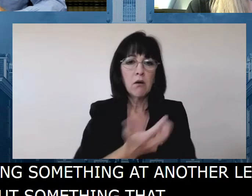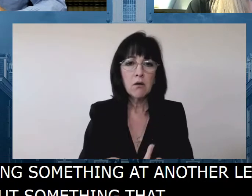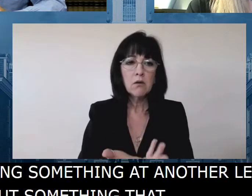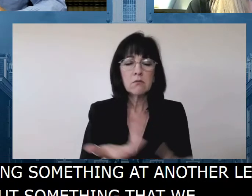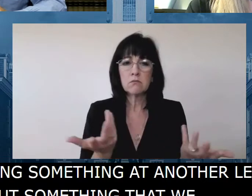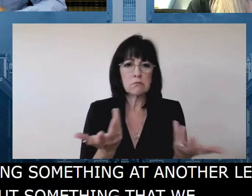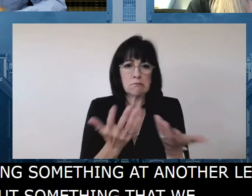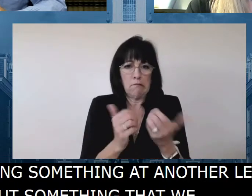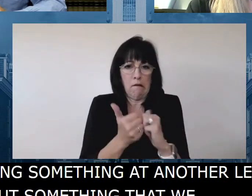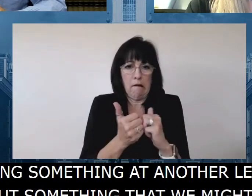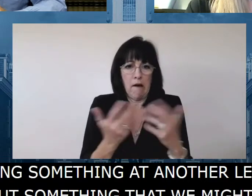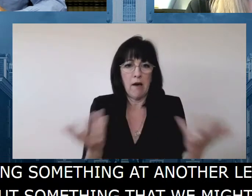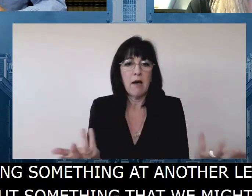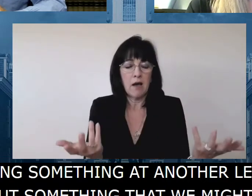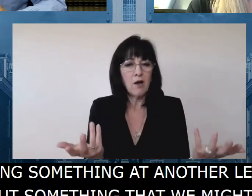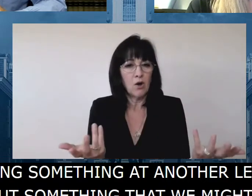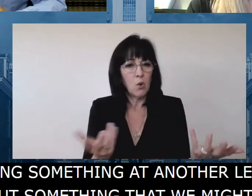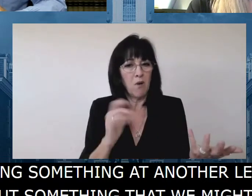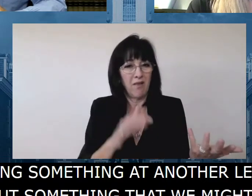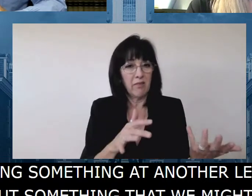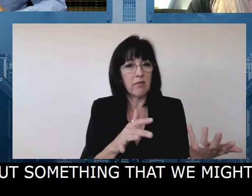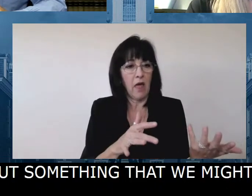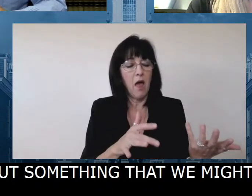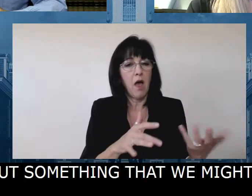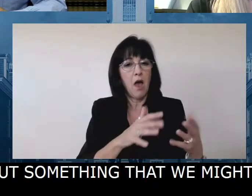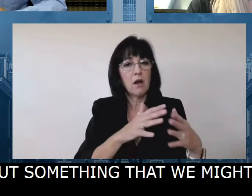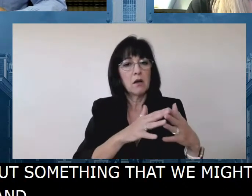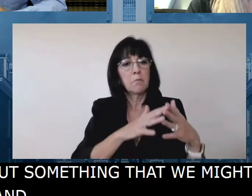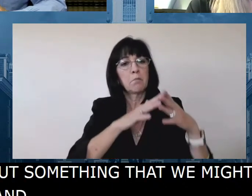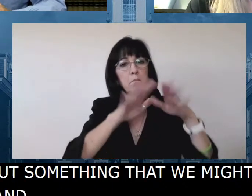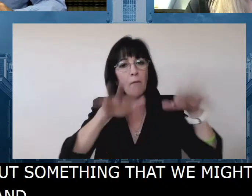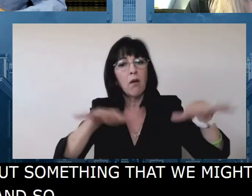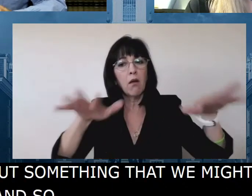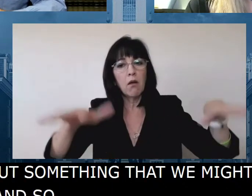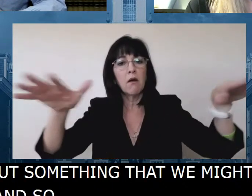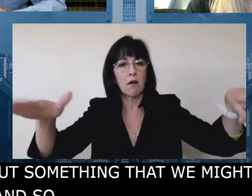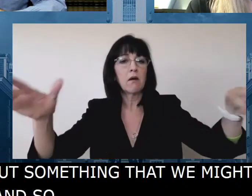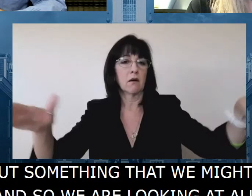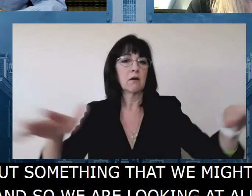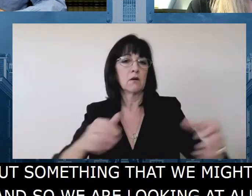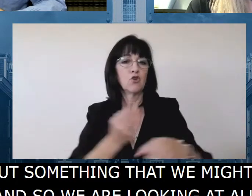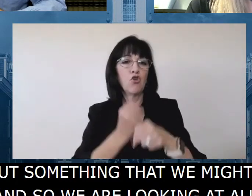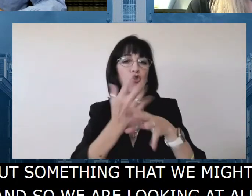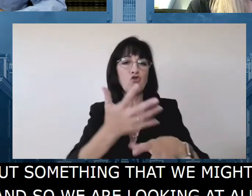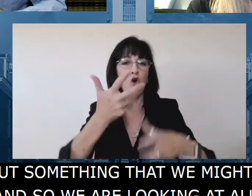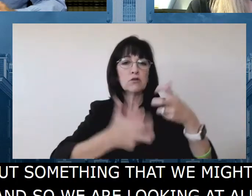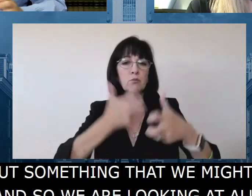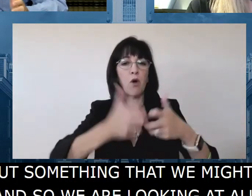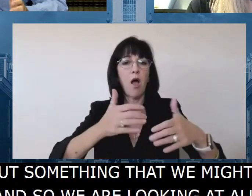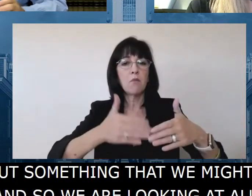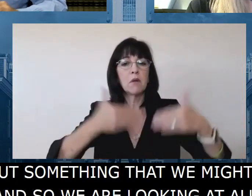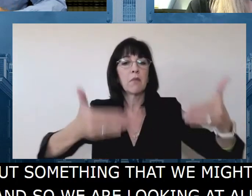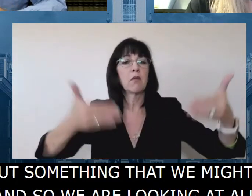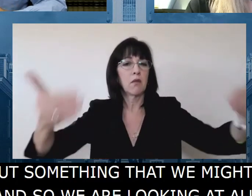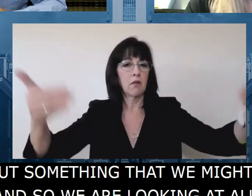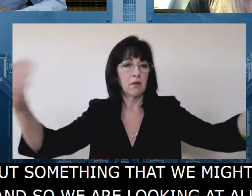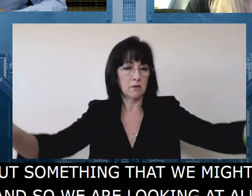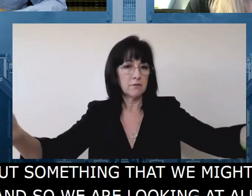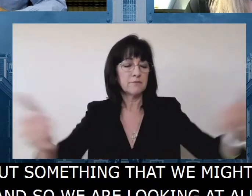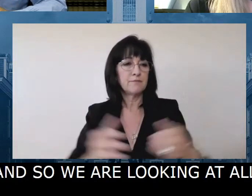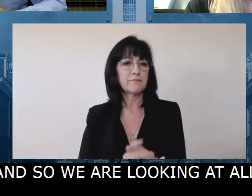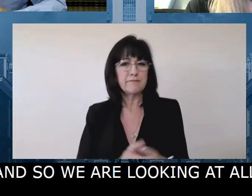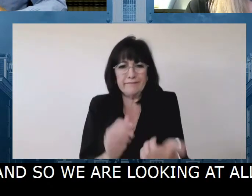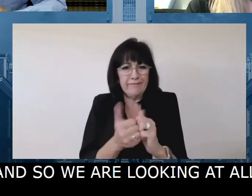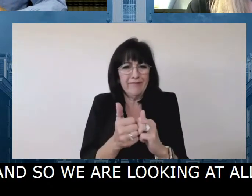a different way. And so we are looking at all what is the best way. And we had this question came